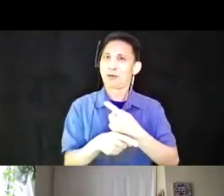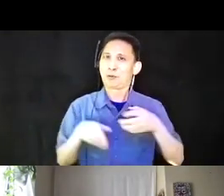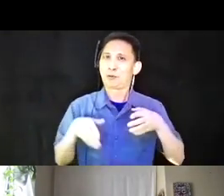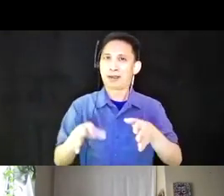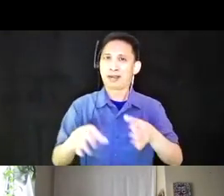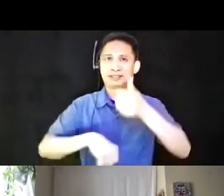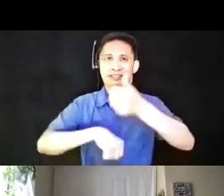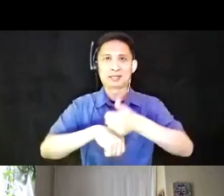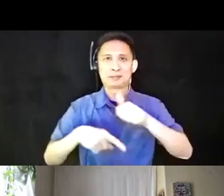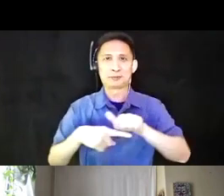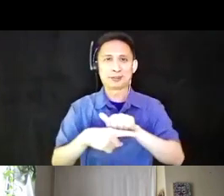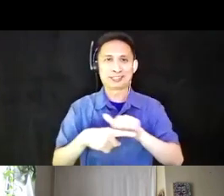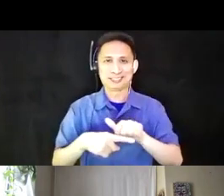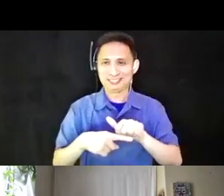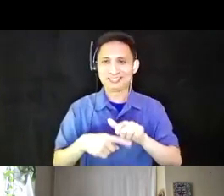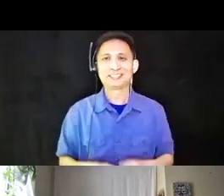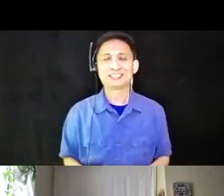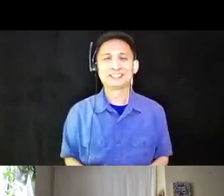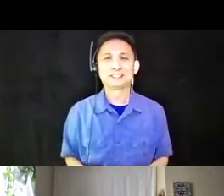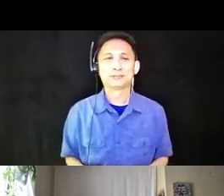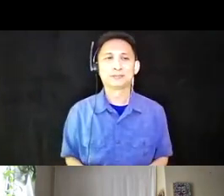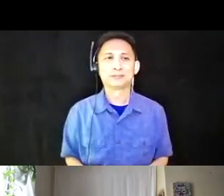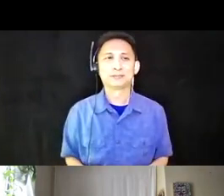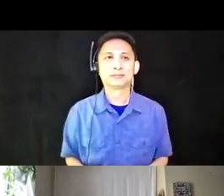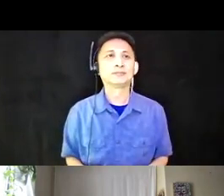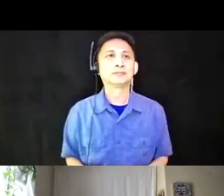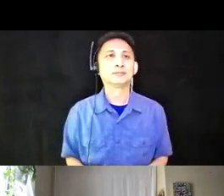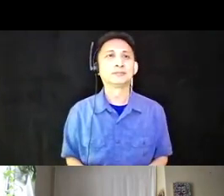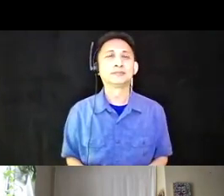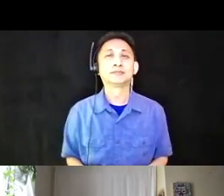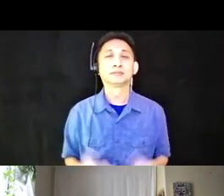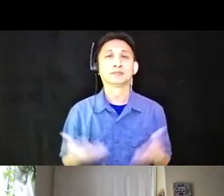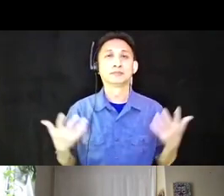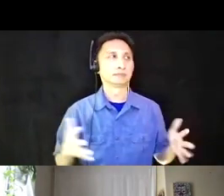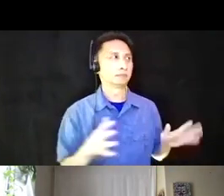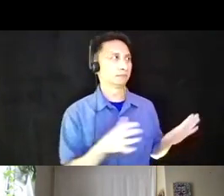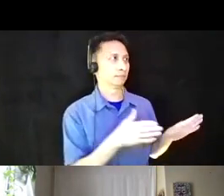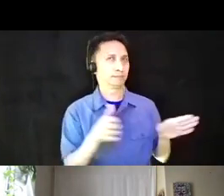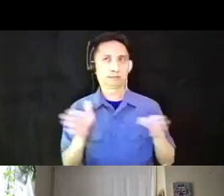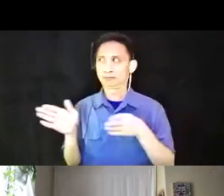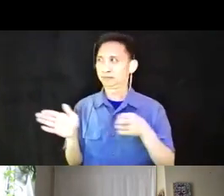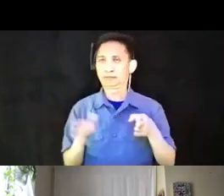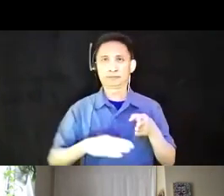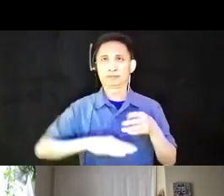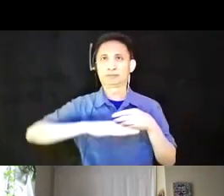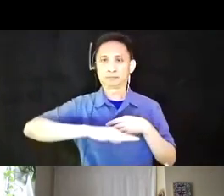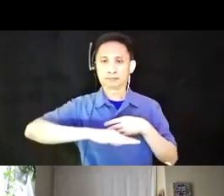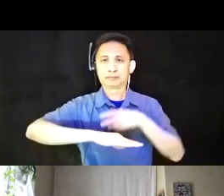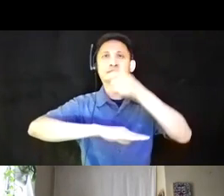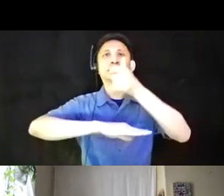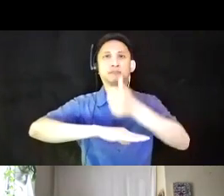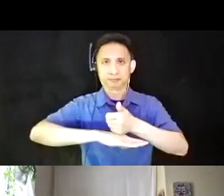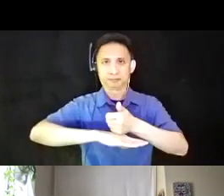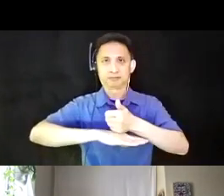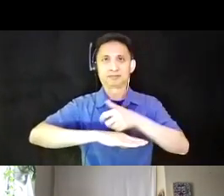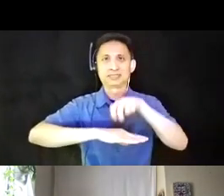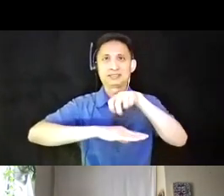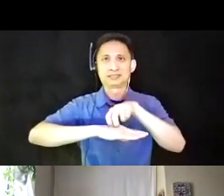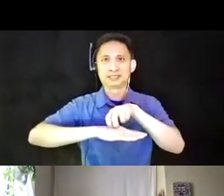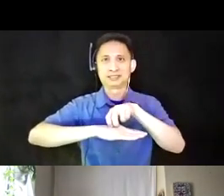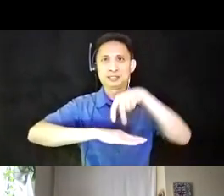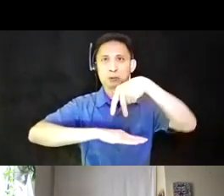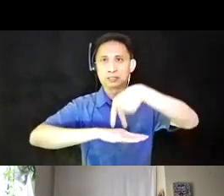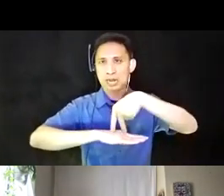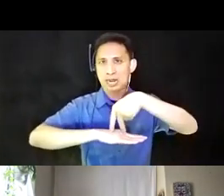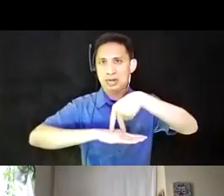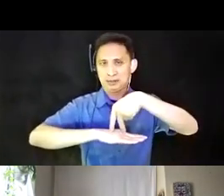The next step, after we've oriented ourselves in our space, is to prepare